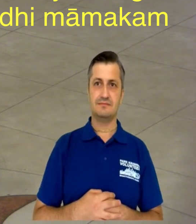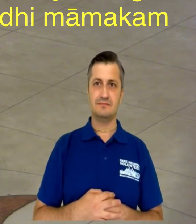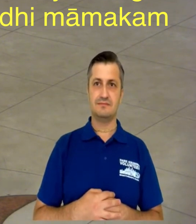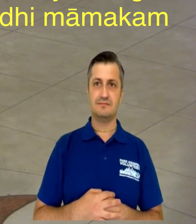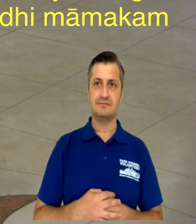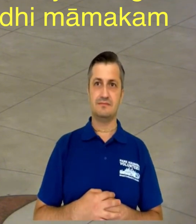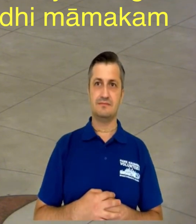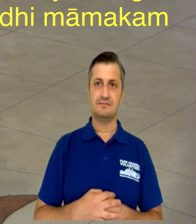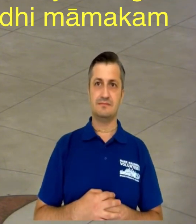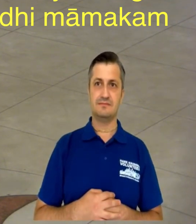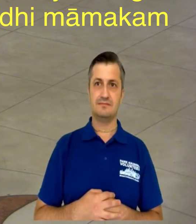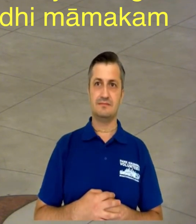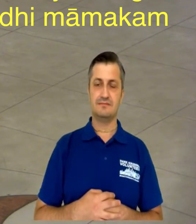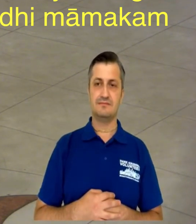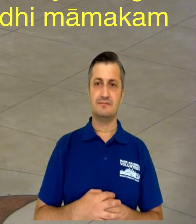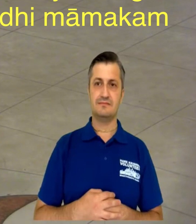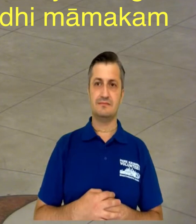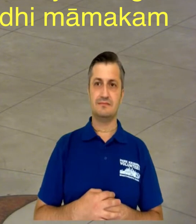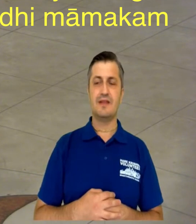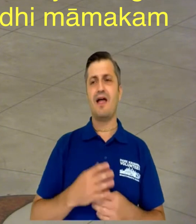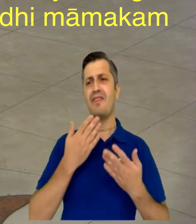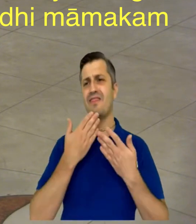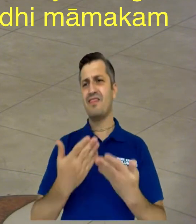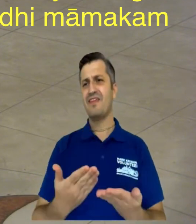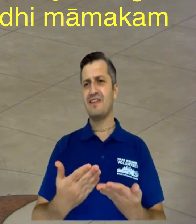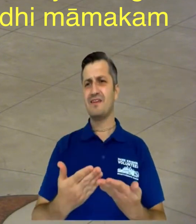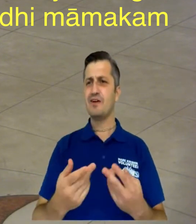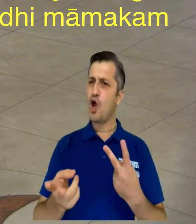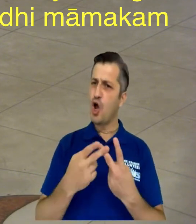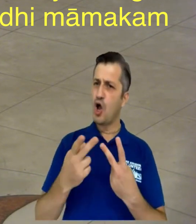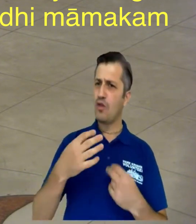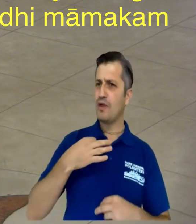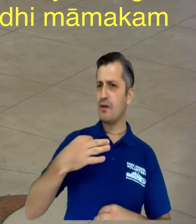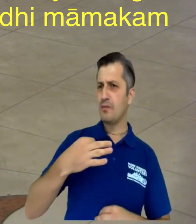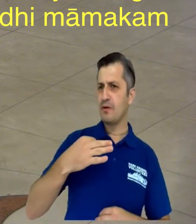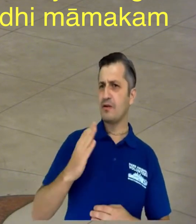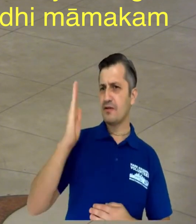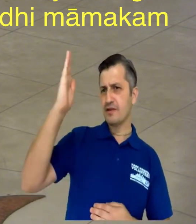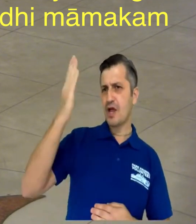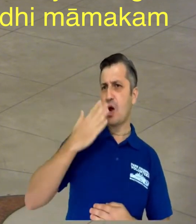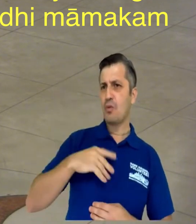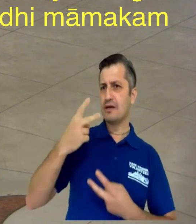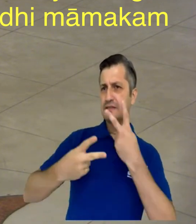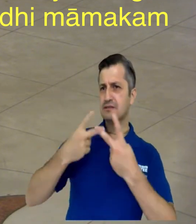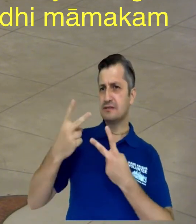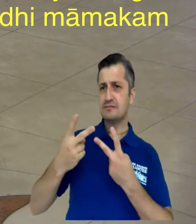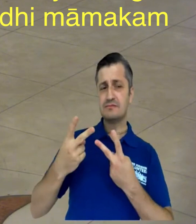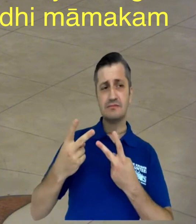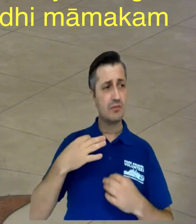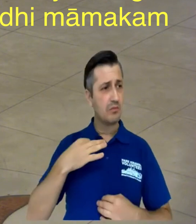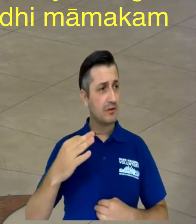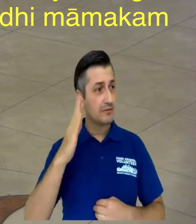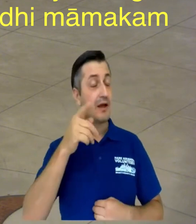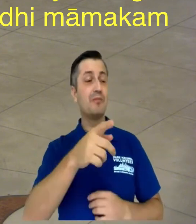Tattejo Vidimamakam. Thank you. Would anyone else want to recite it? Any volunteers? Yes,